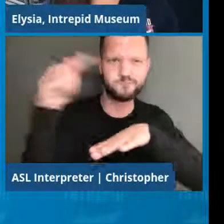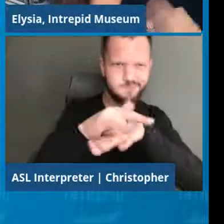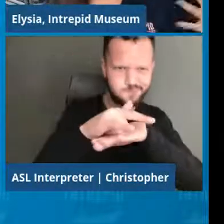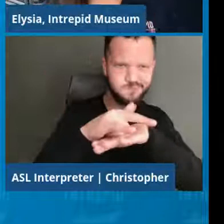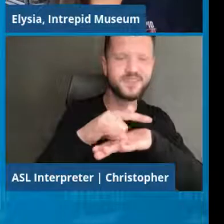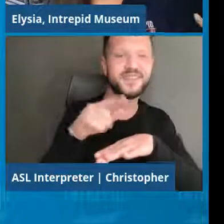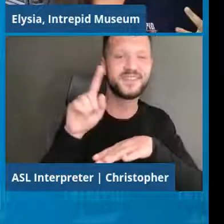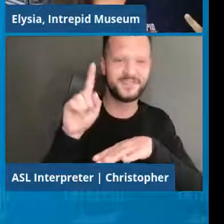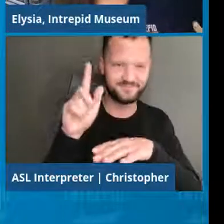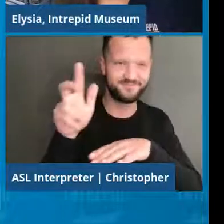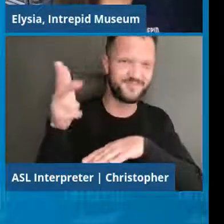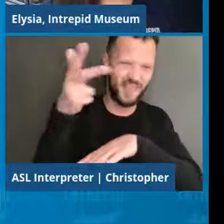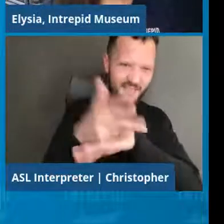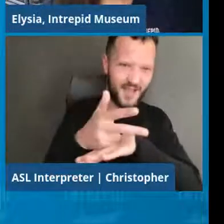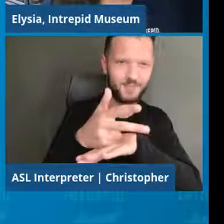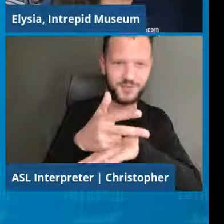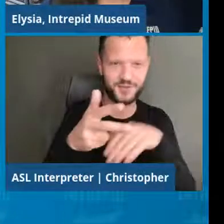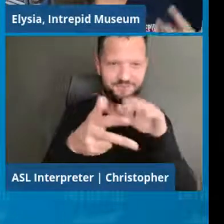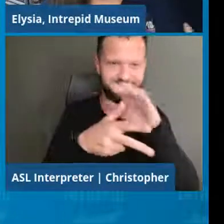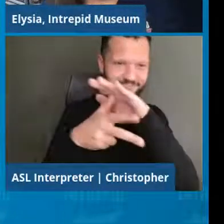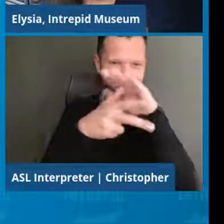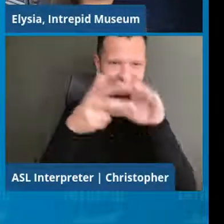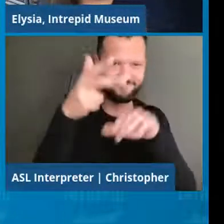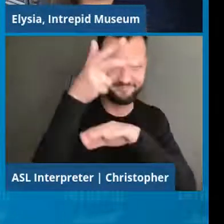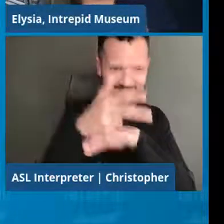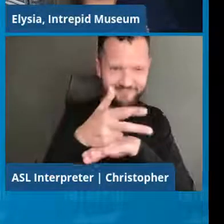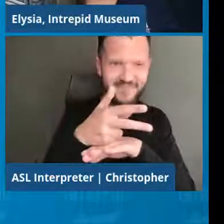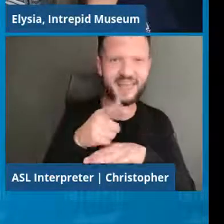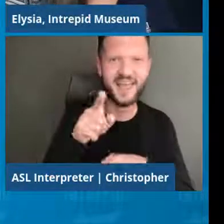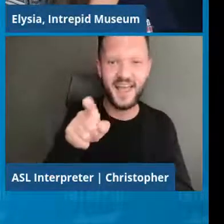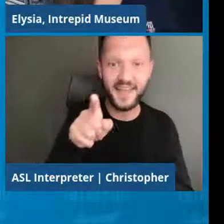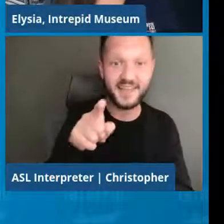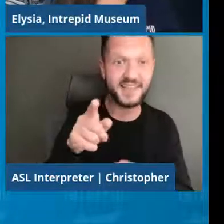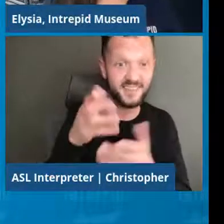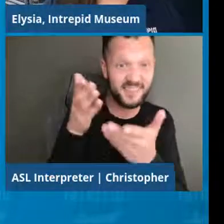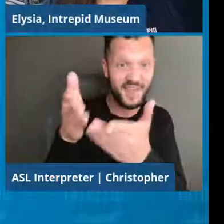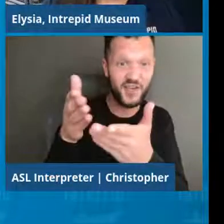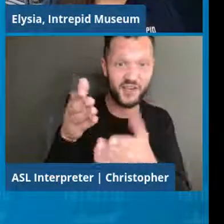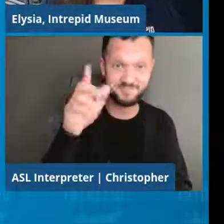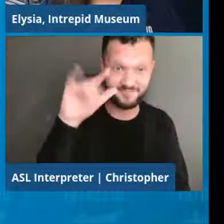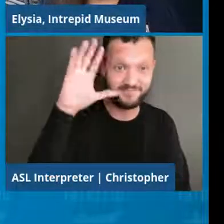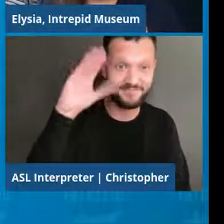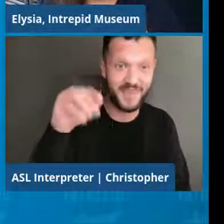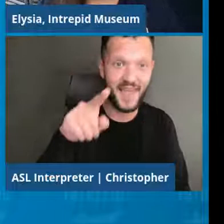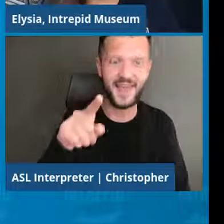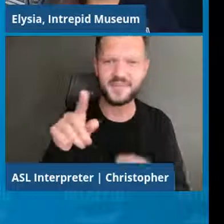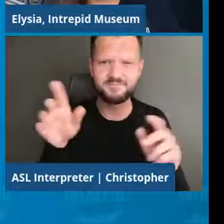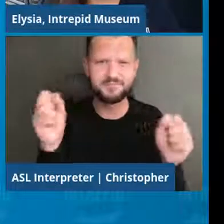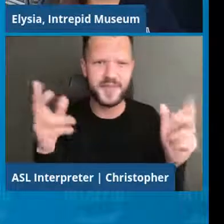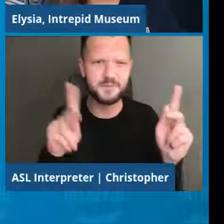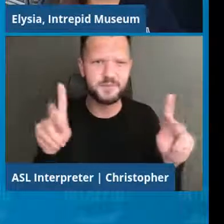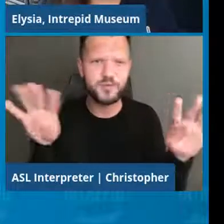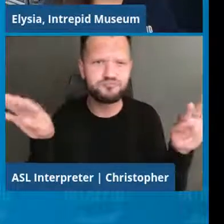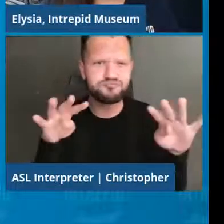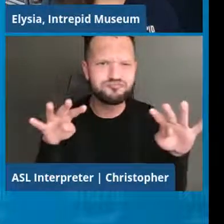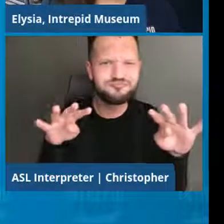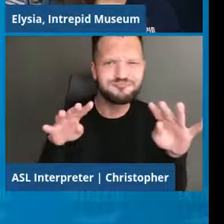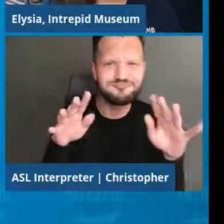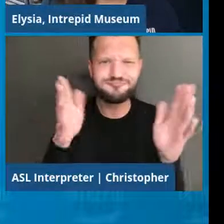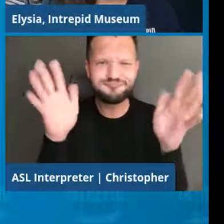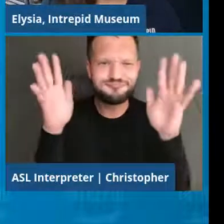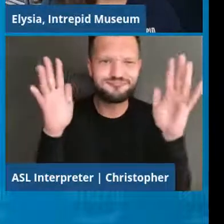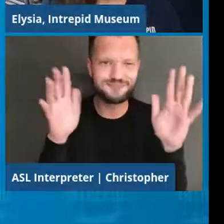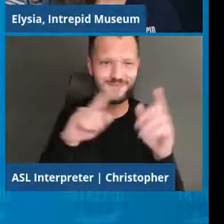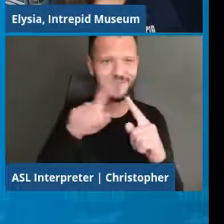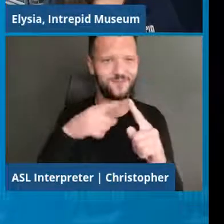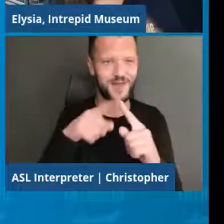is, surrounded by officers and onlookers on board the Intrepid after being picked up from his capsule in